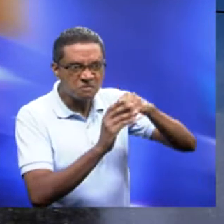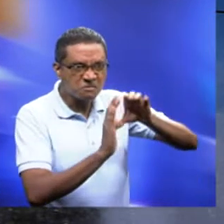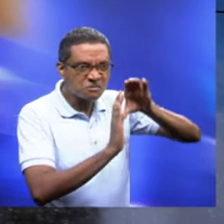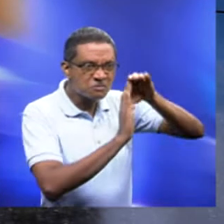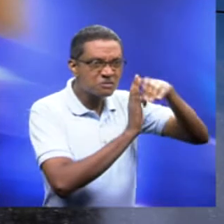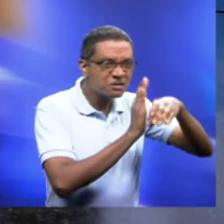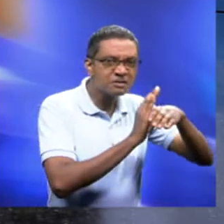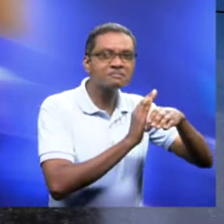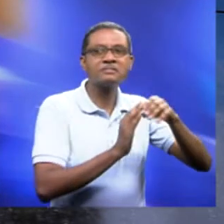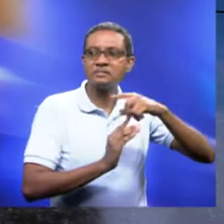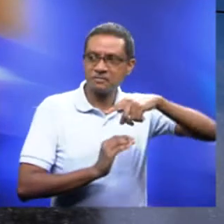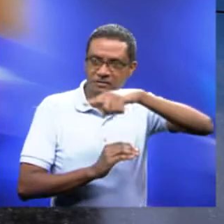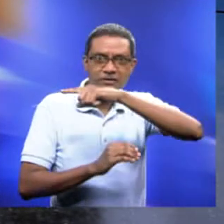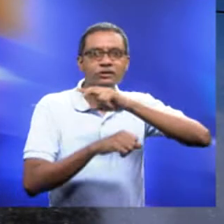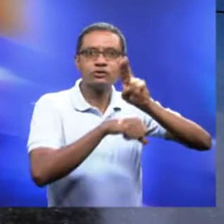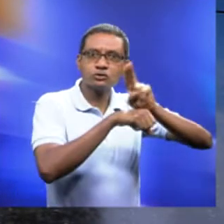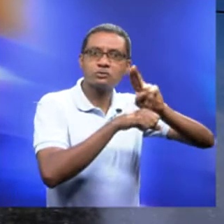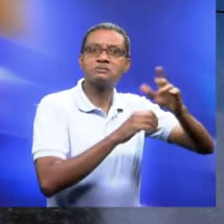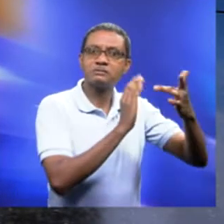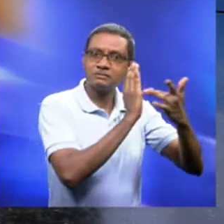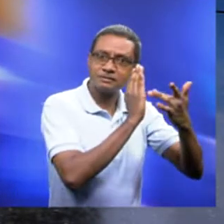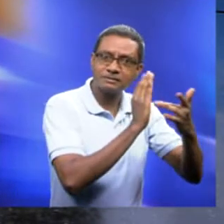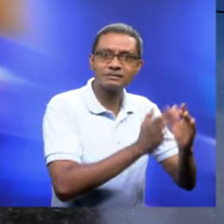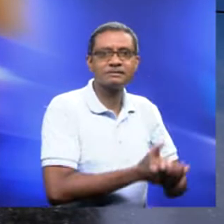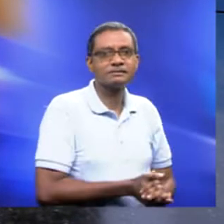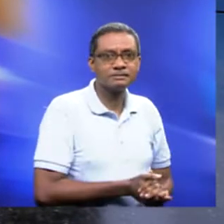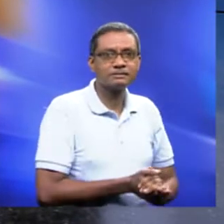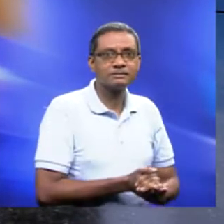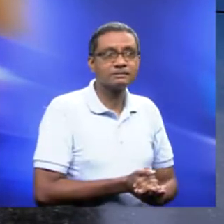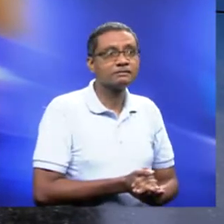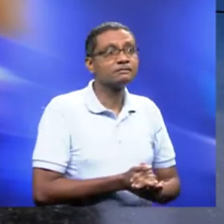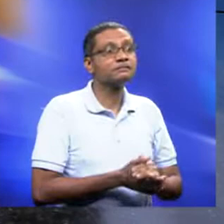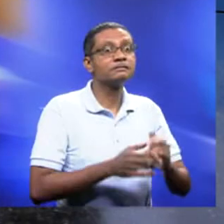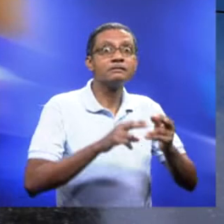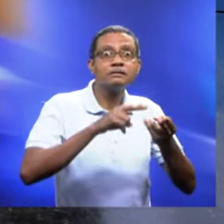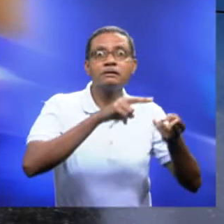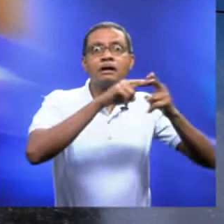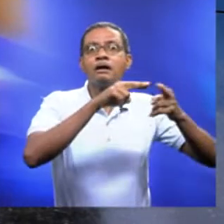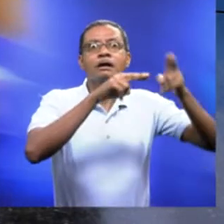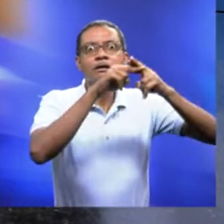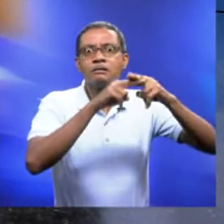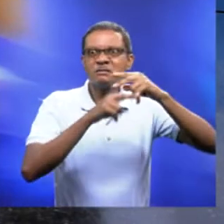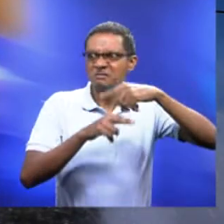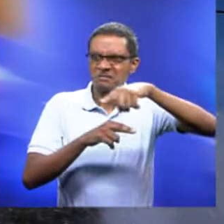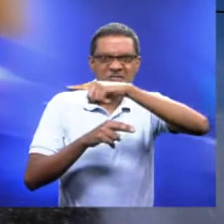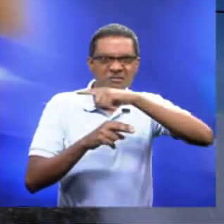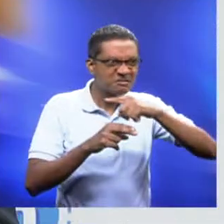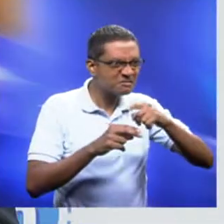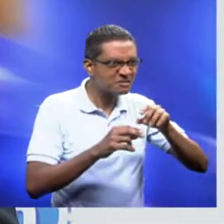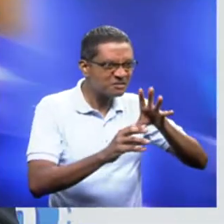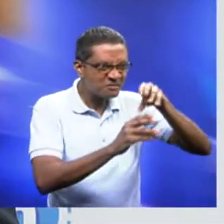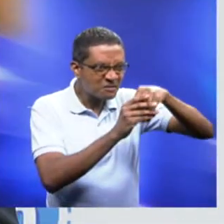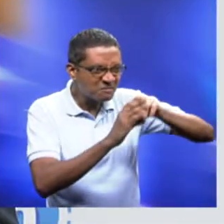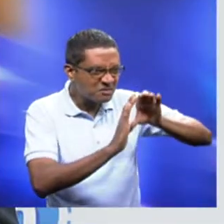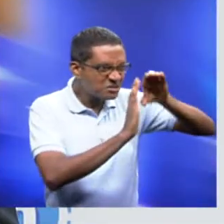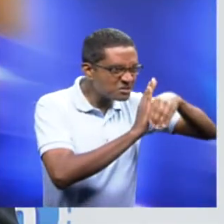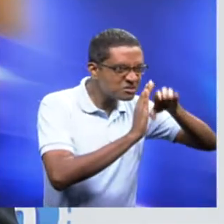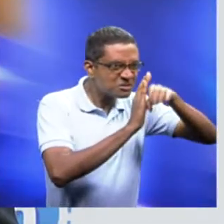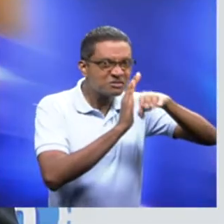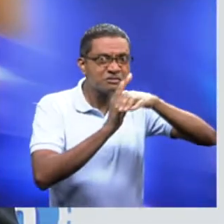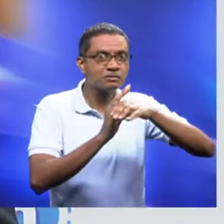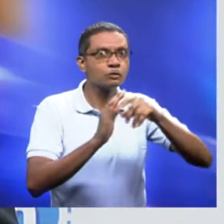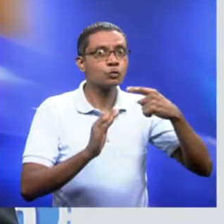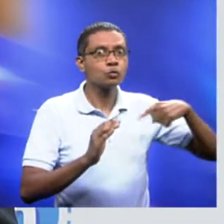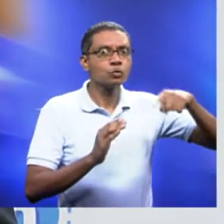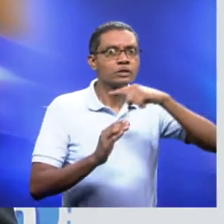migration, resulting in increased instances of cyber criminal activity that we in law enforcement have to